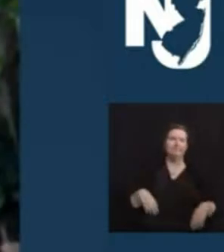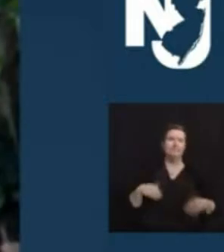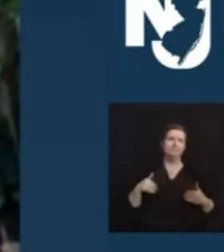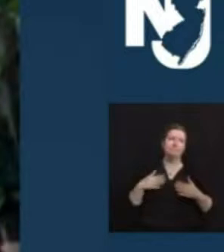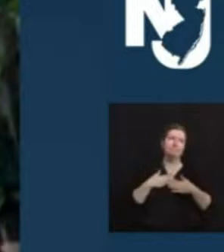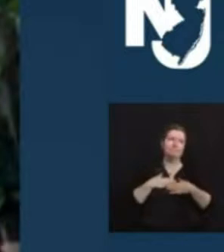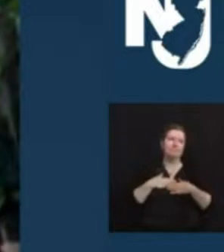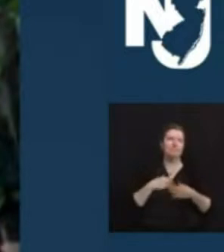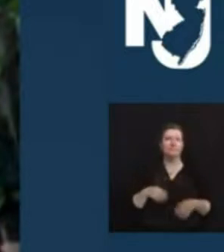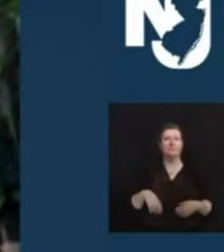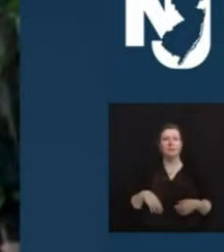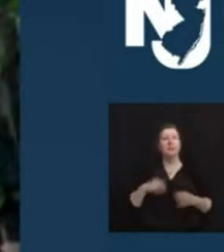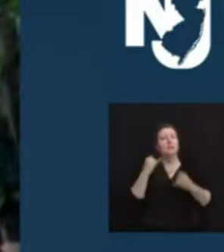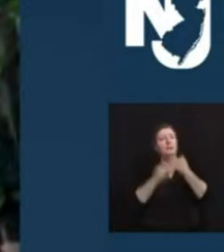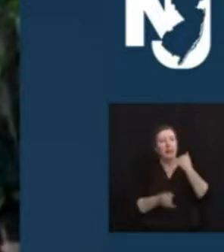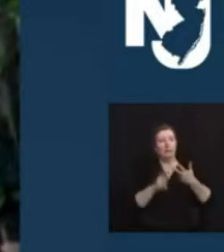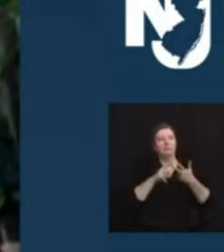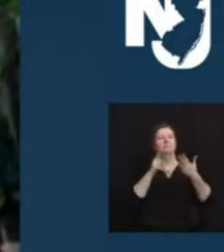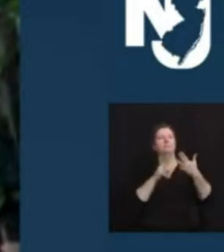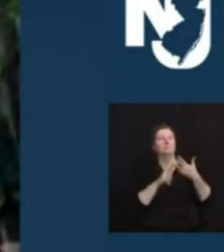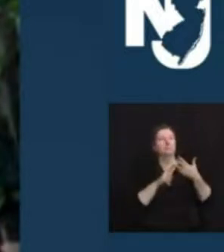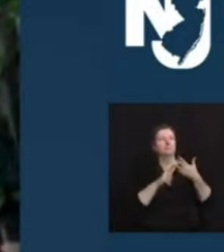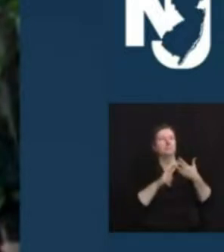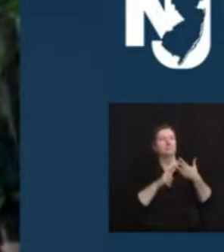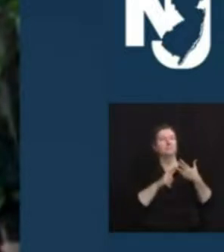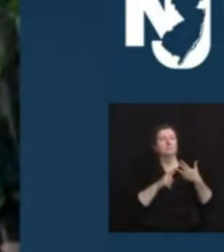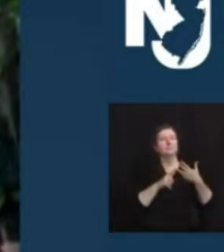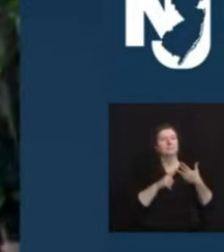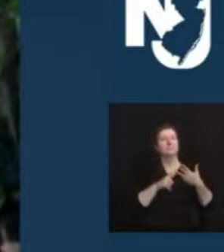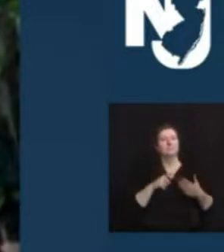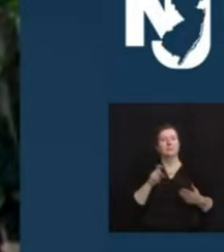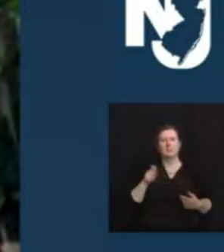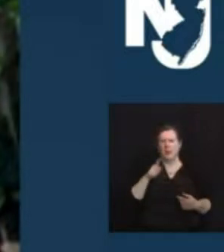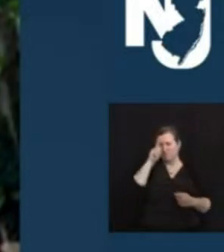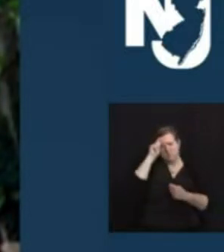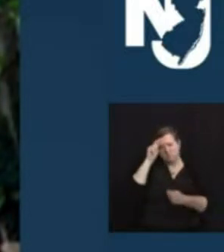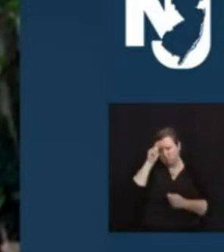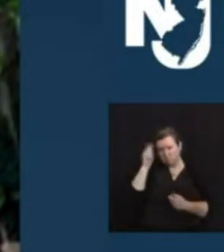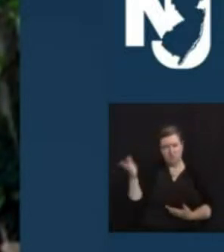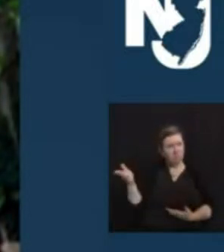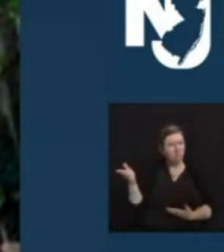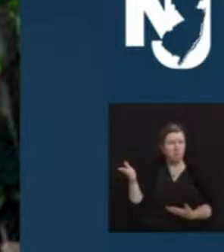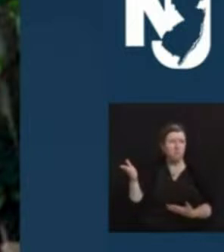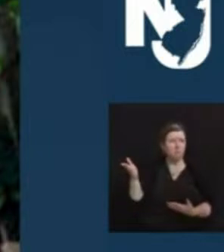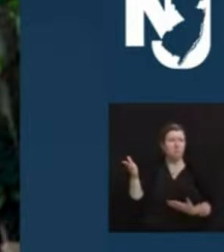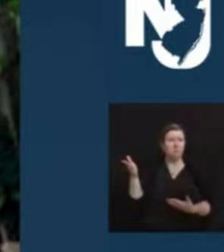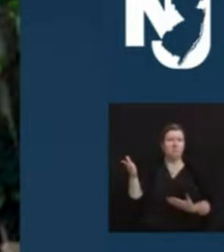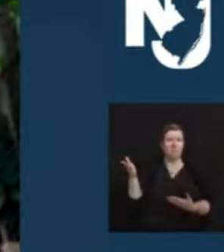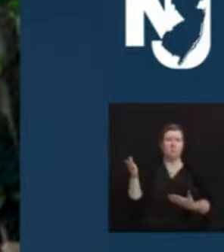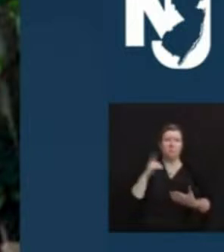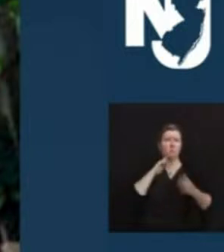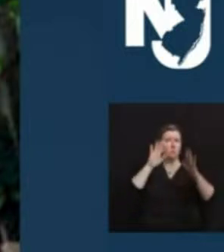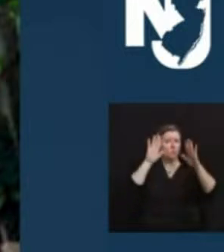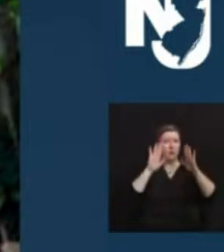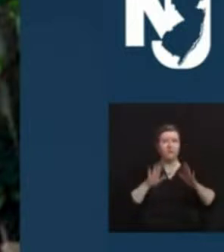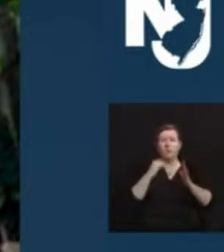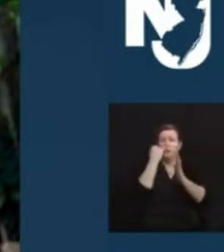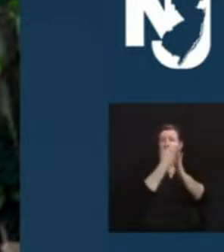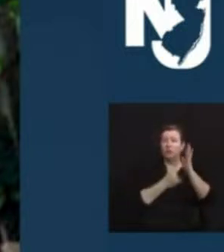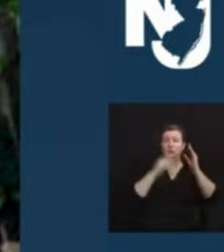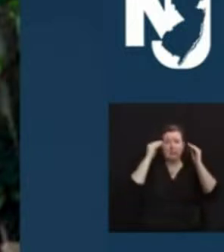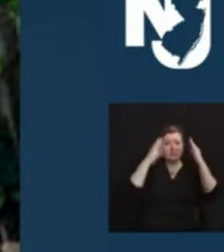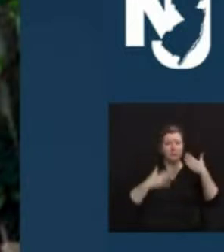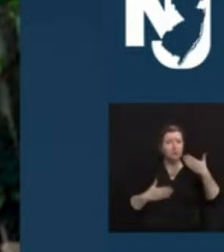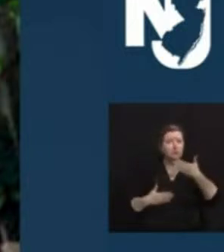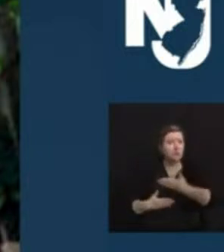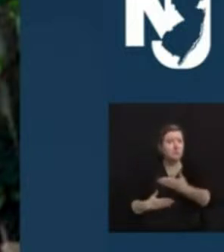today, I would be remiss if I didn't acknowledge this guy, a notable passing from our tremendous arts and education scene, albeit not